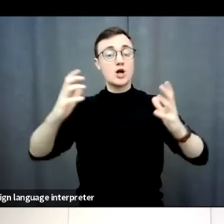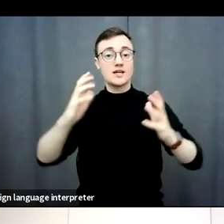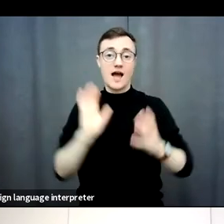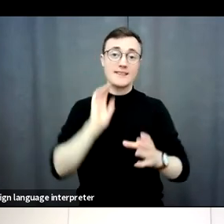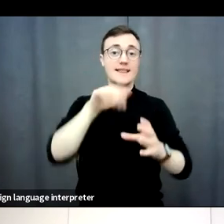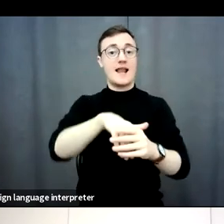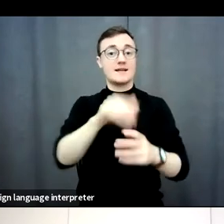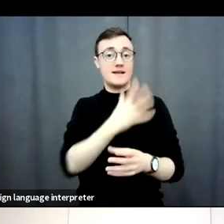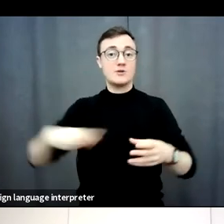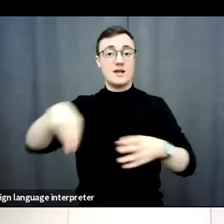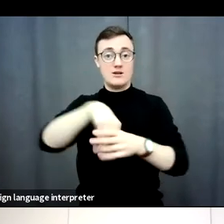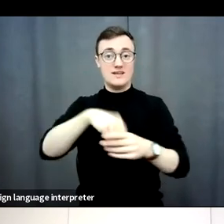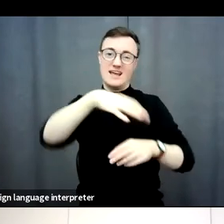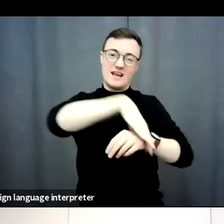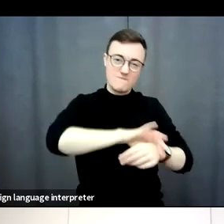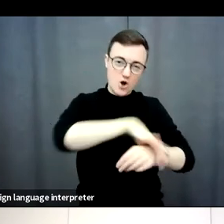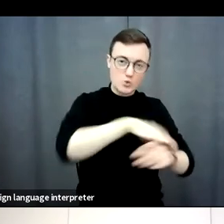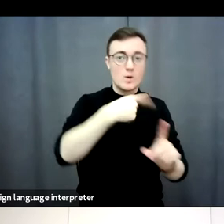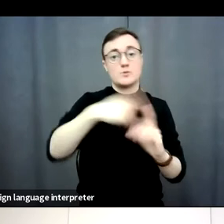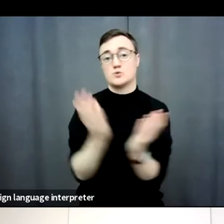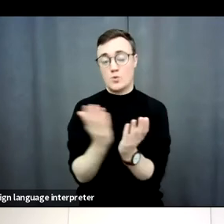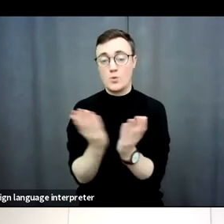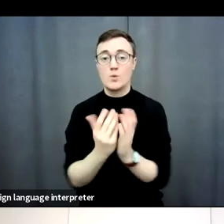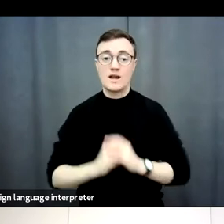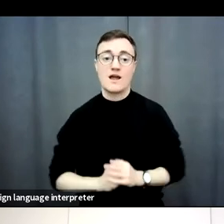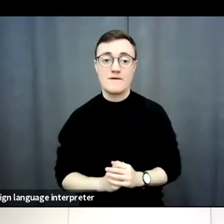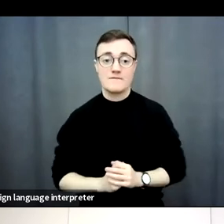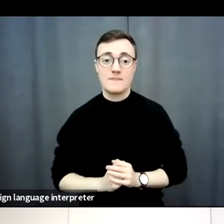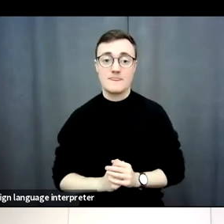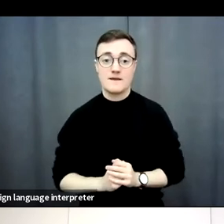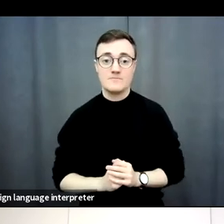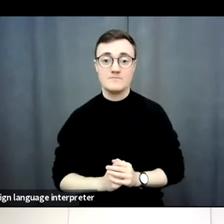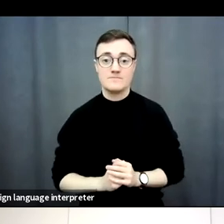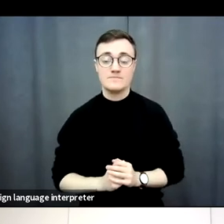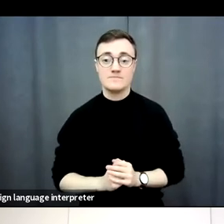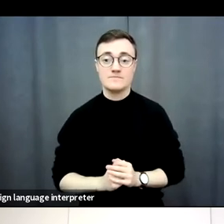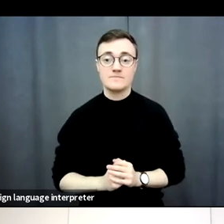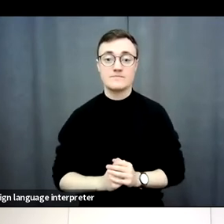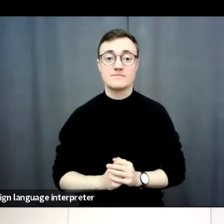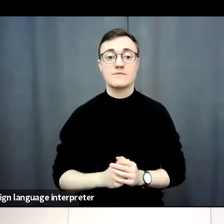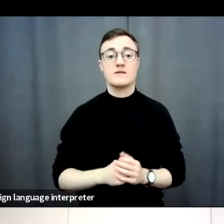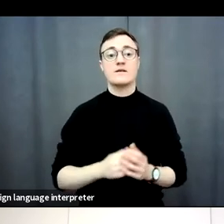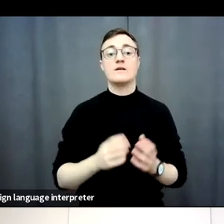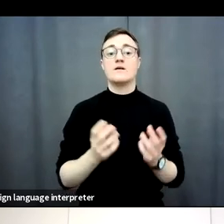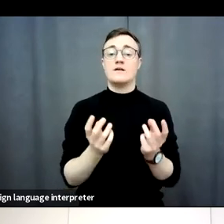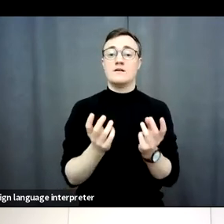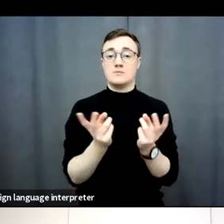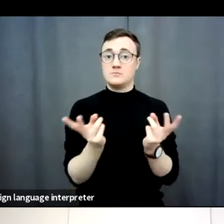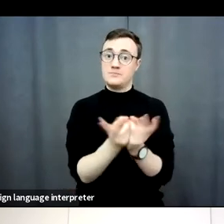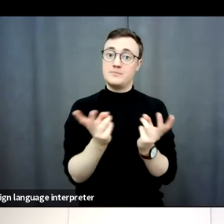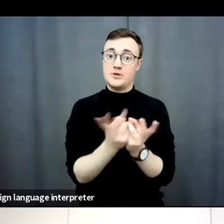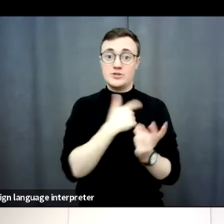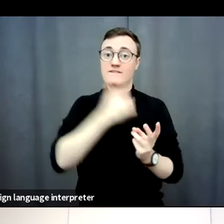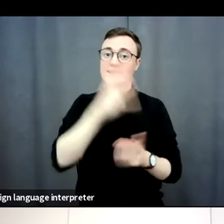inclusion in preschools and schools. The aim is to learn children with blindness Braille in a playful